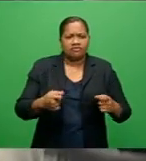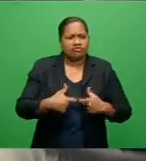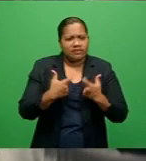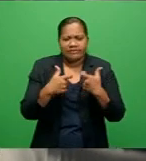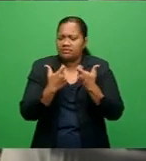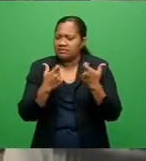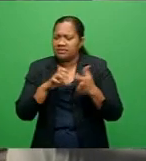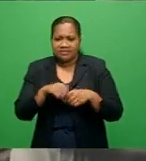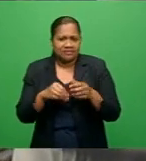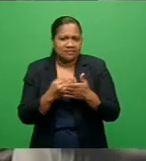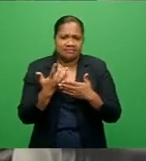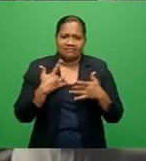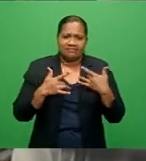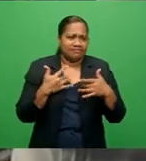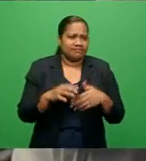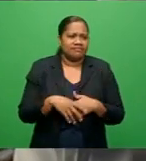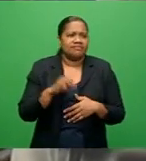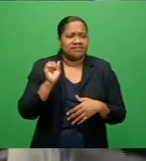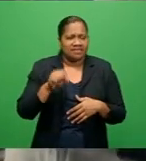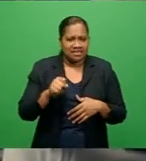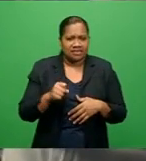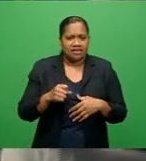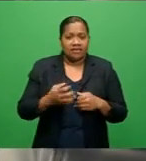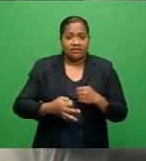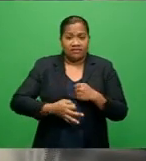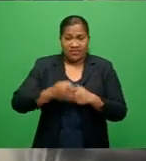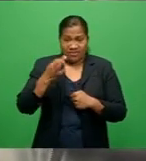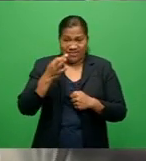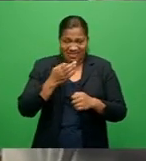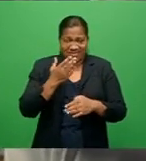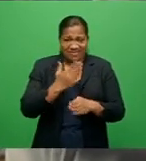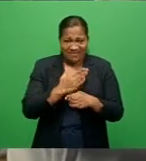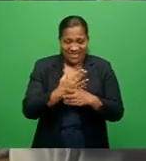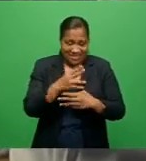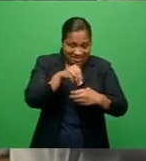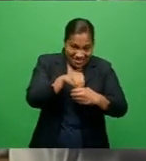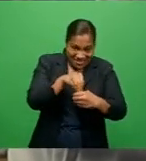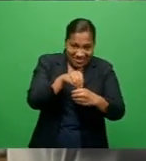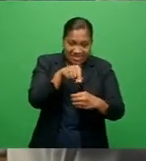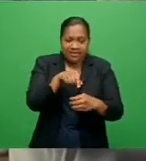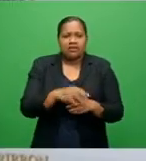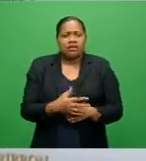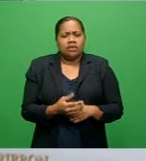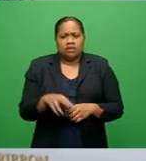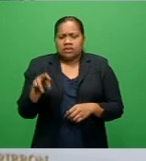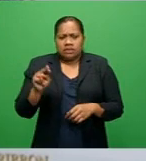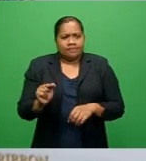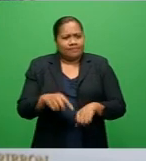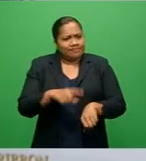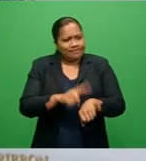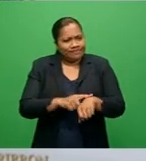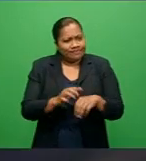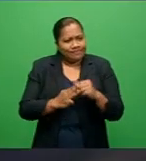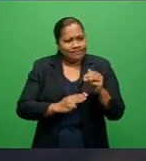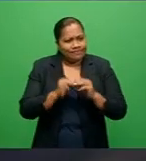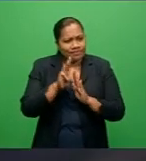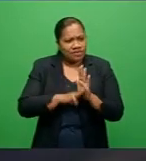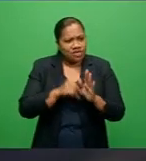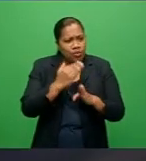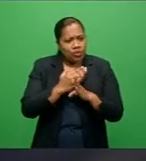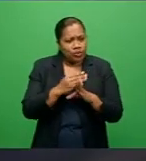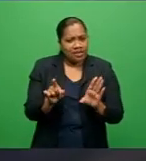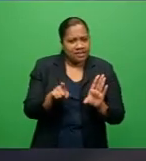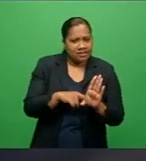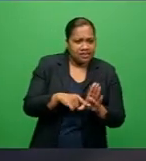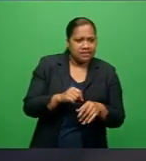the challenges working as a female corrections officer is that time management, working inside and time at